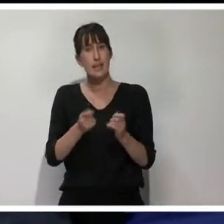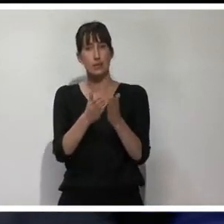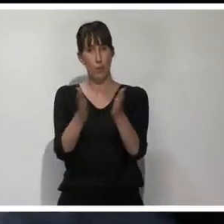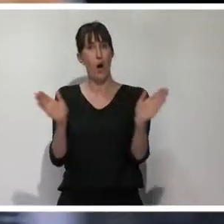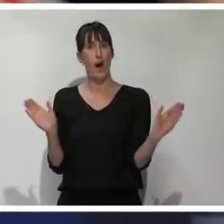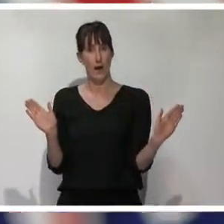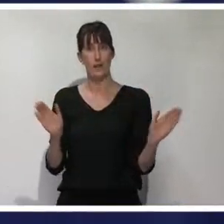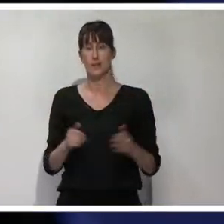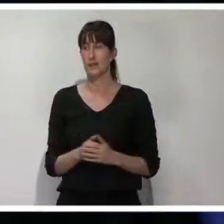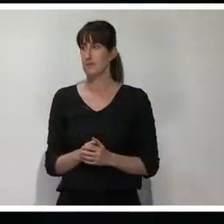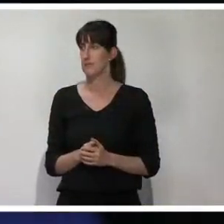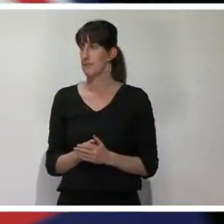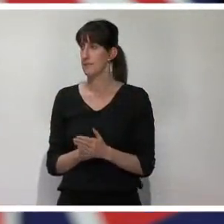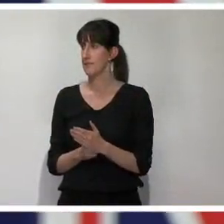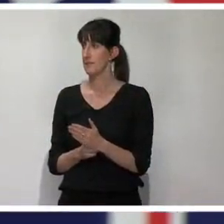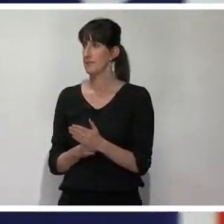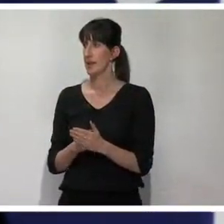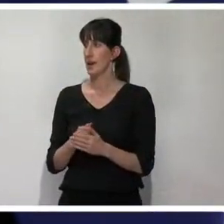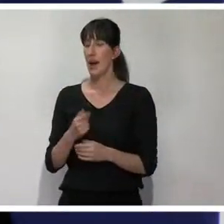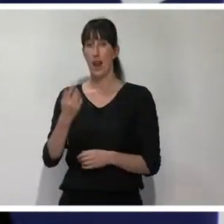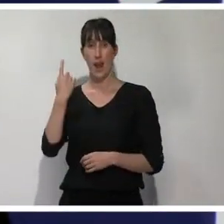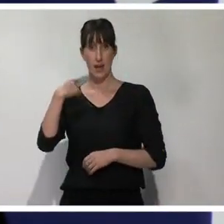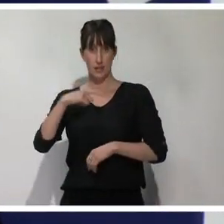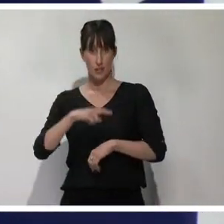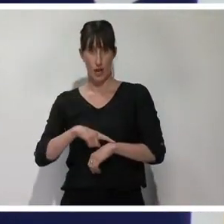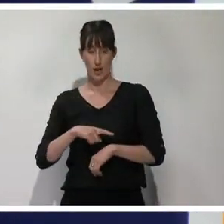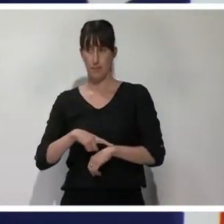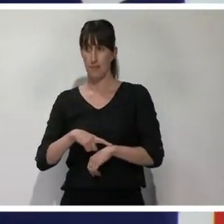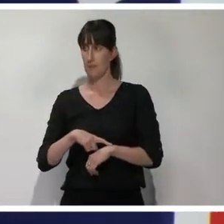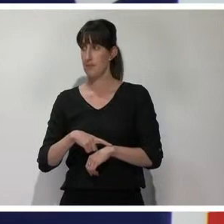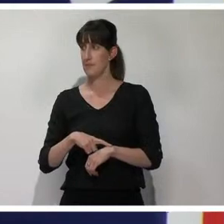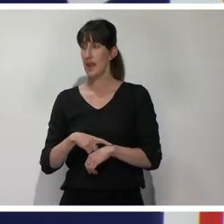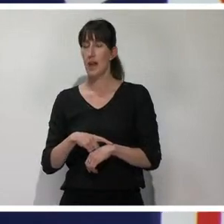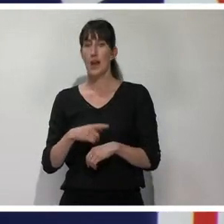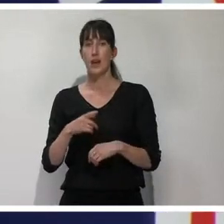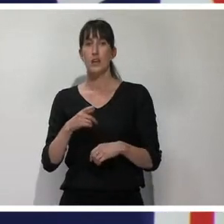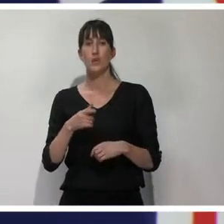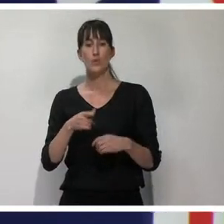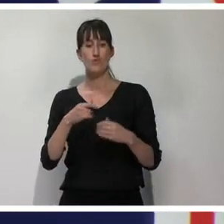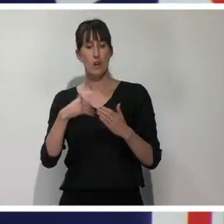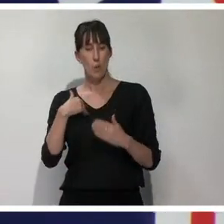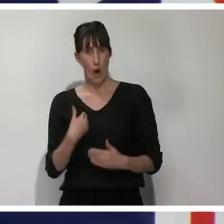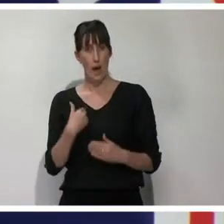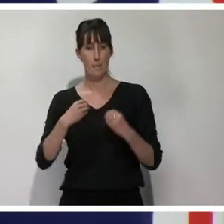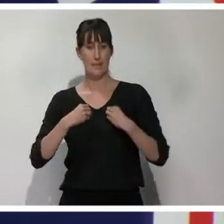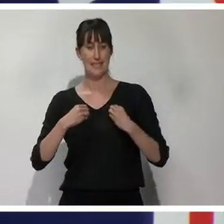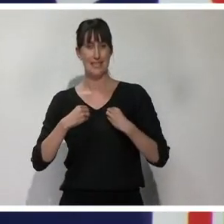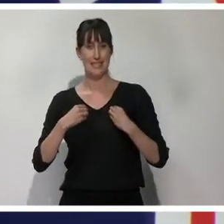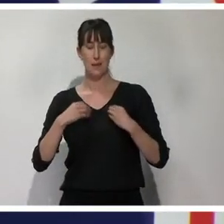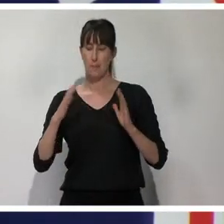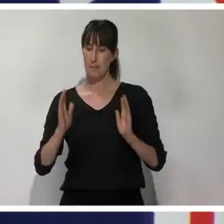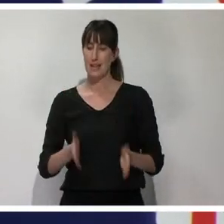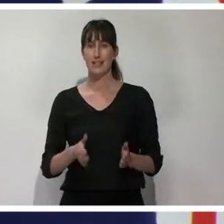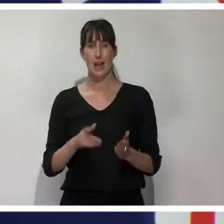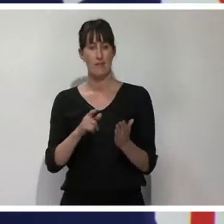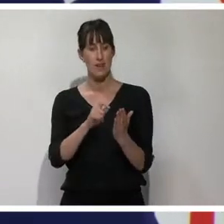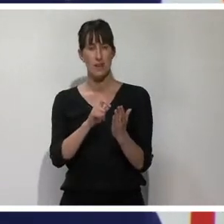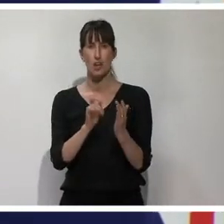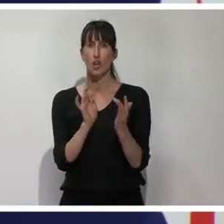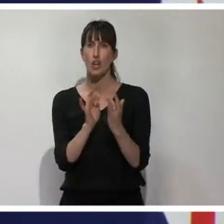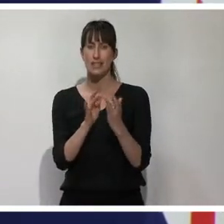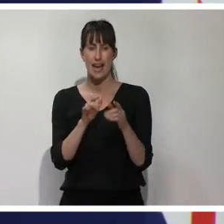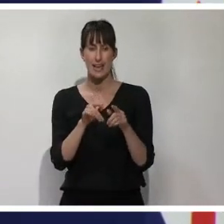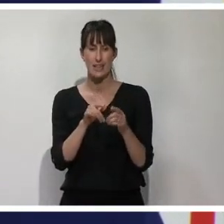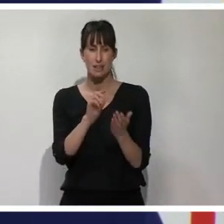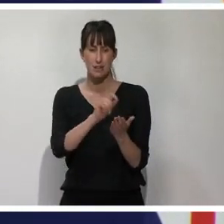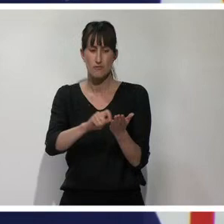time we were in level 2, there was a requirement that businesses maintain a contact tracing register of some sort, but it doesn't appear to be in the new public health order. Are businesses only required to